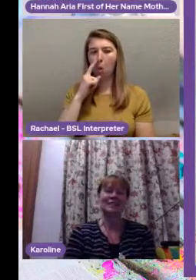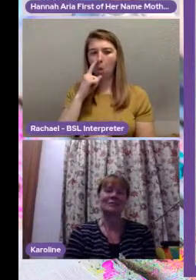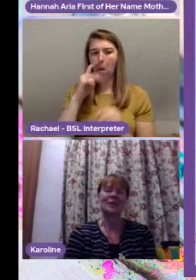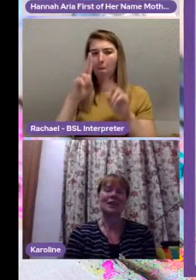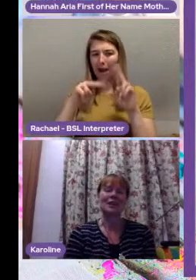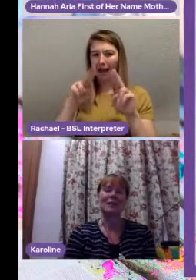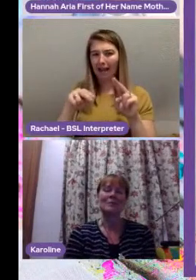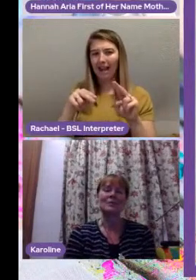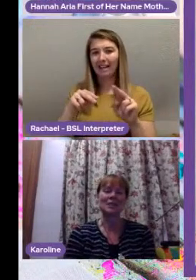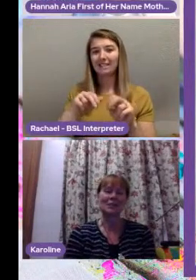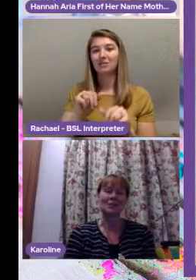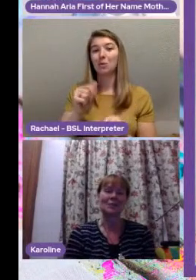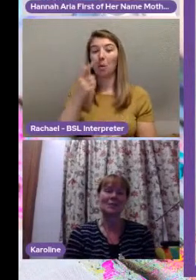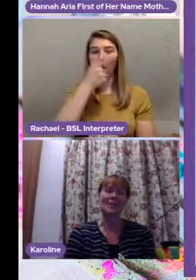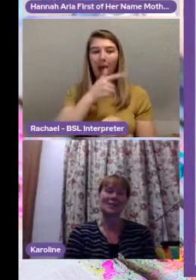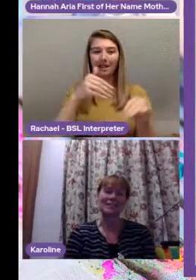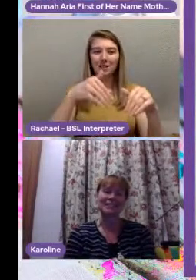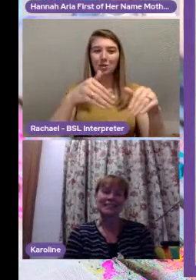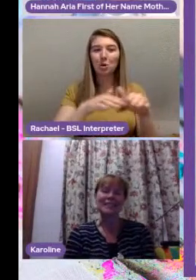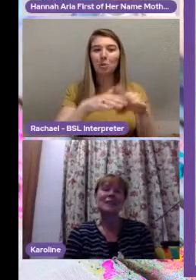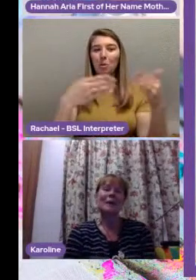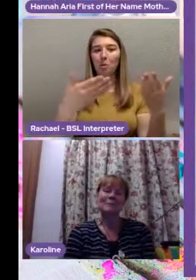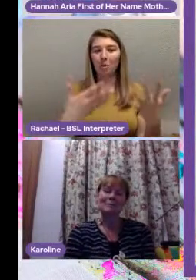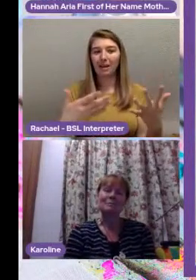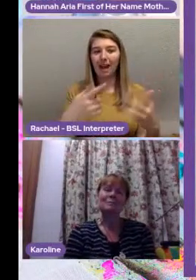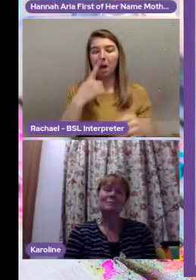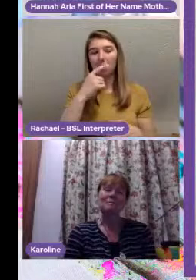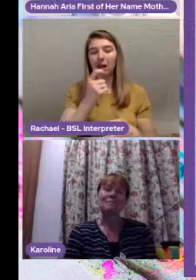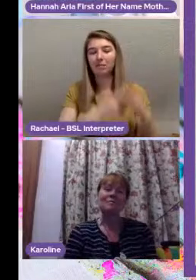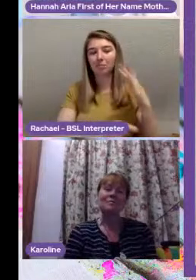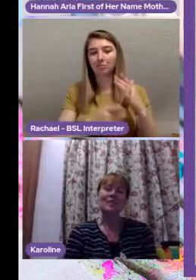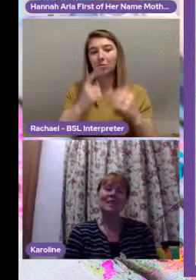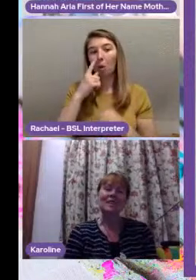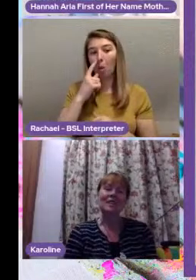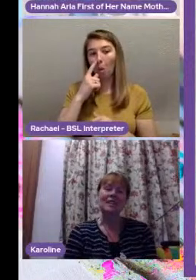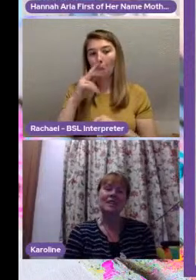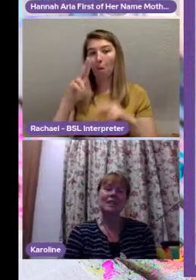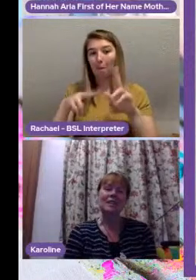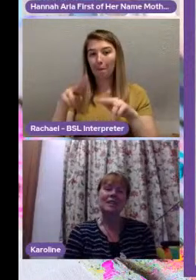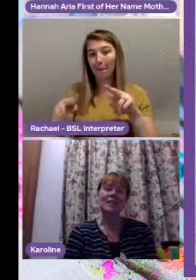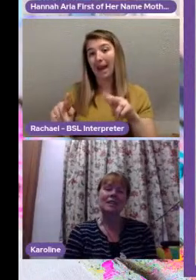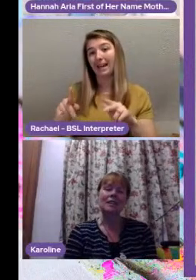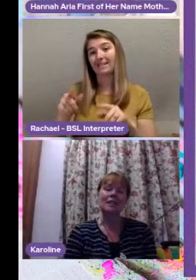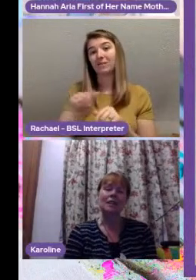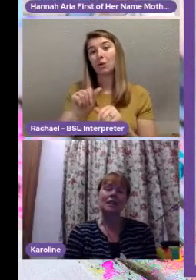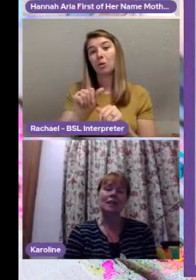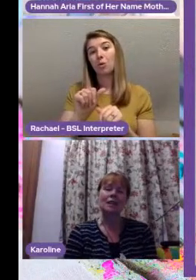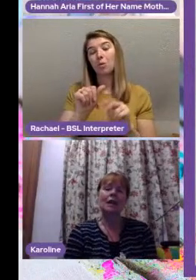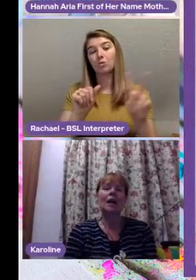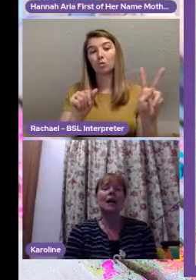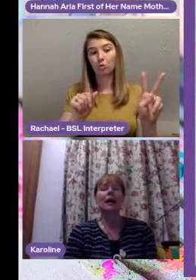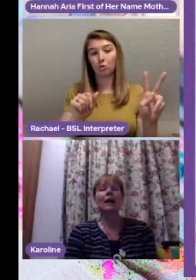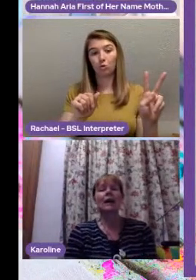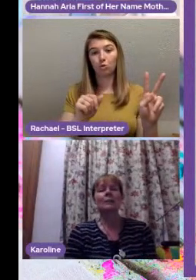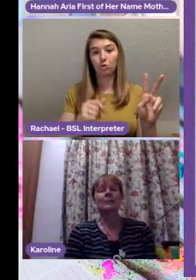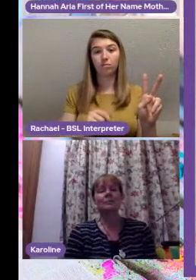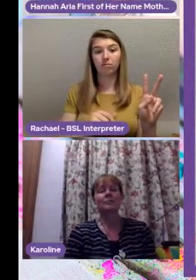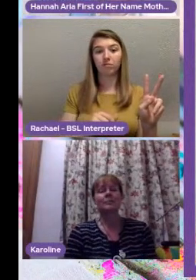bits were using oils. And the same technique, was it?